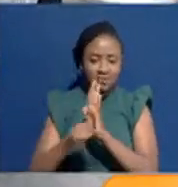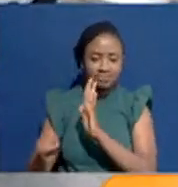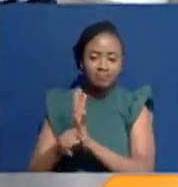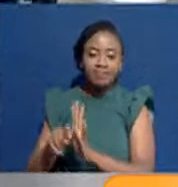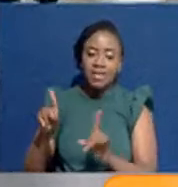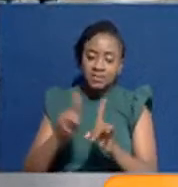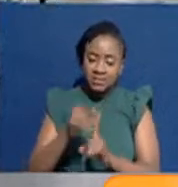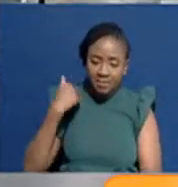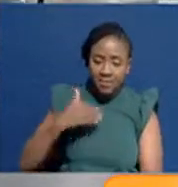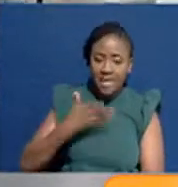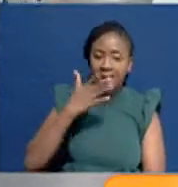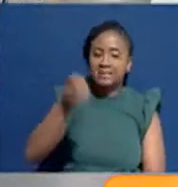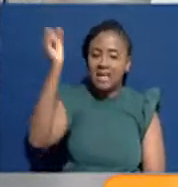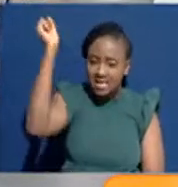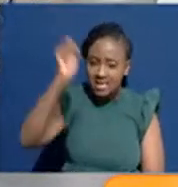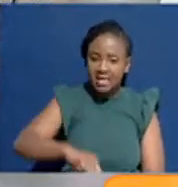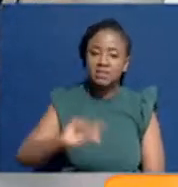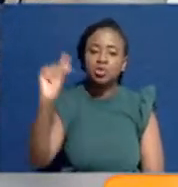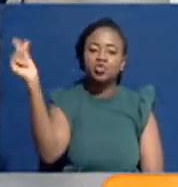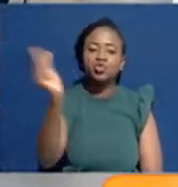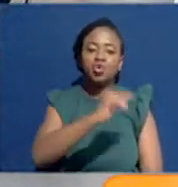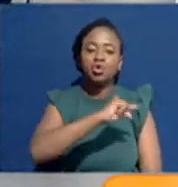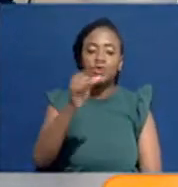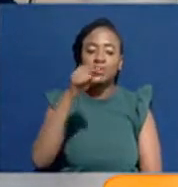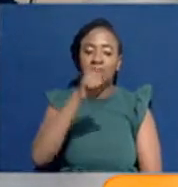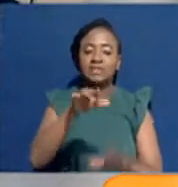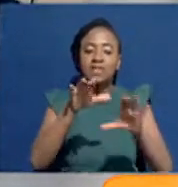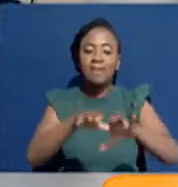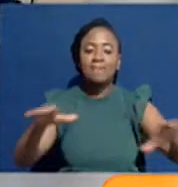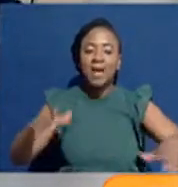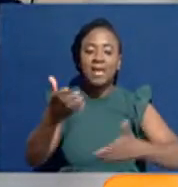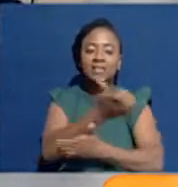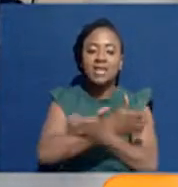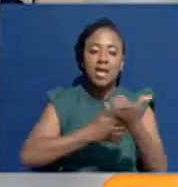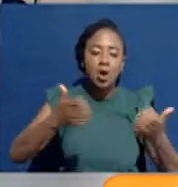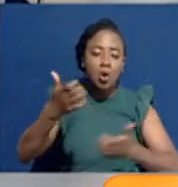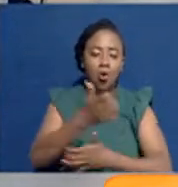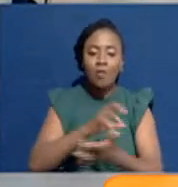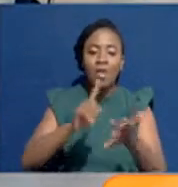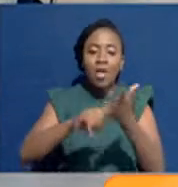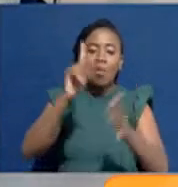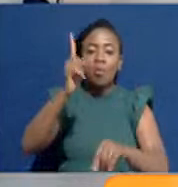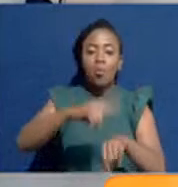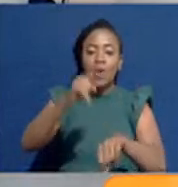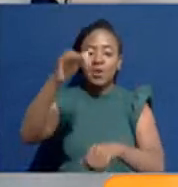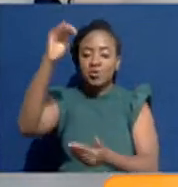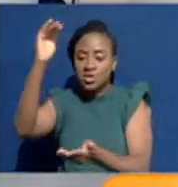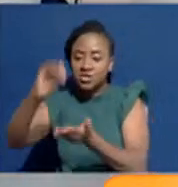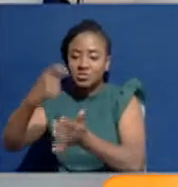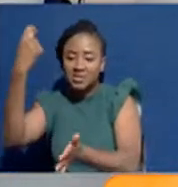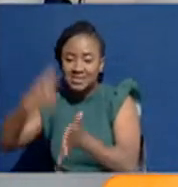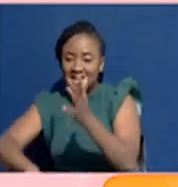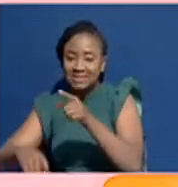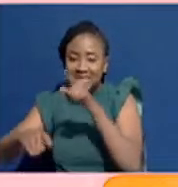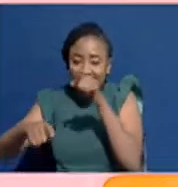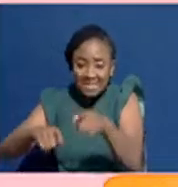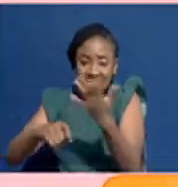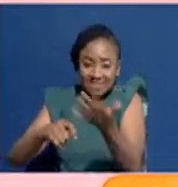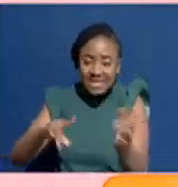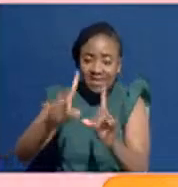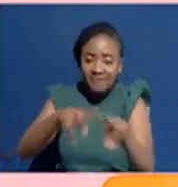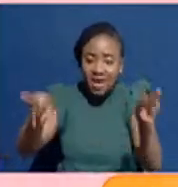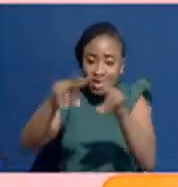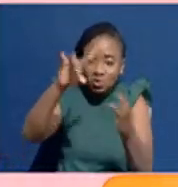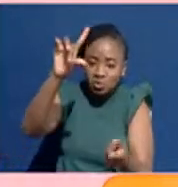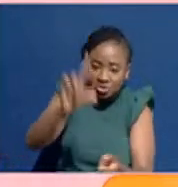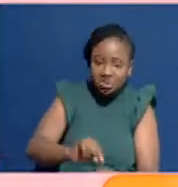responded, it is automatic. It is called market economy, Sam. Once you reduce a tax, the cost of that item goes down. And